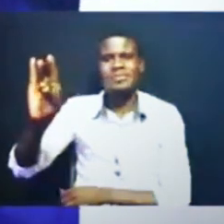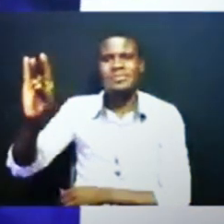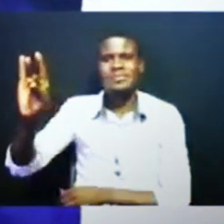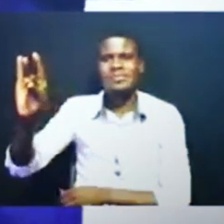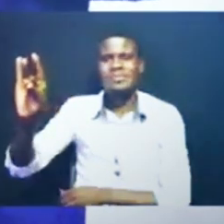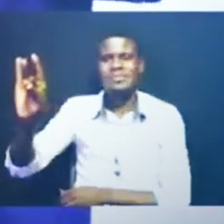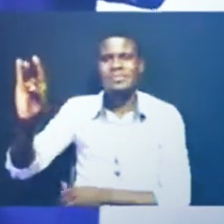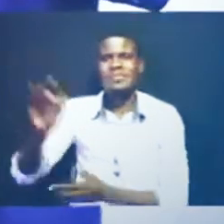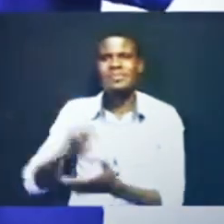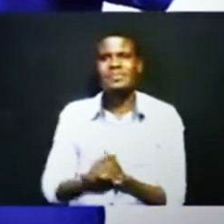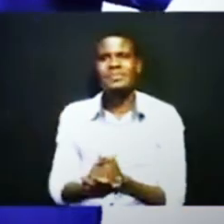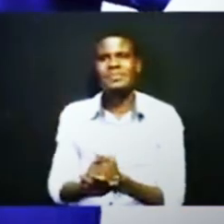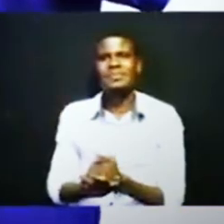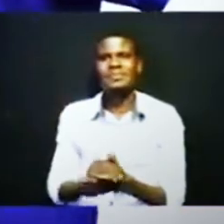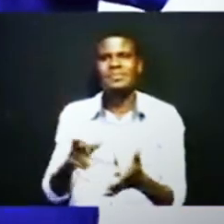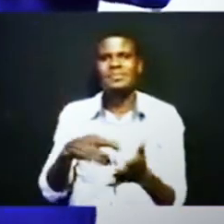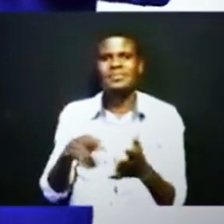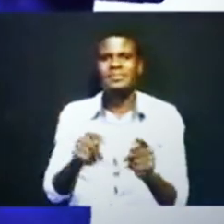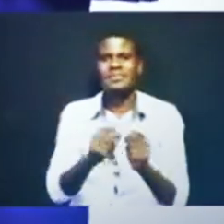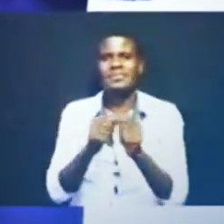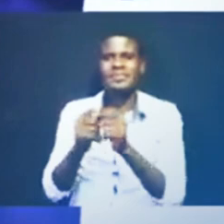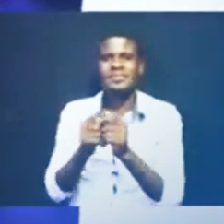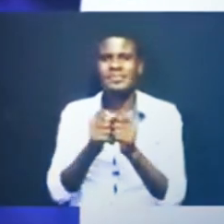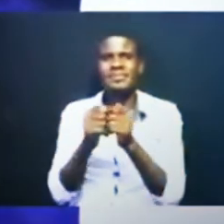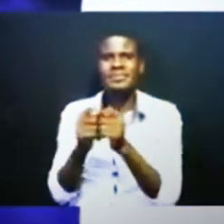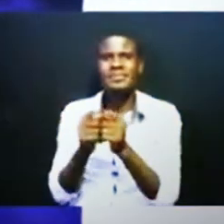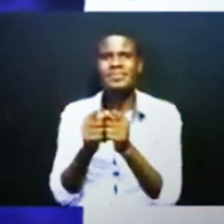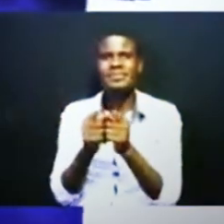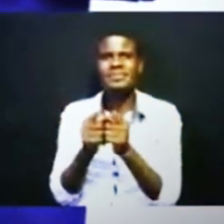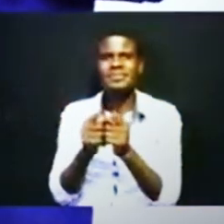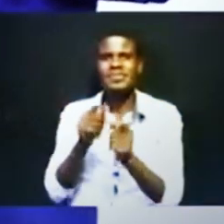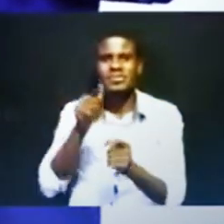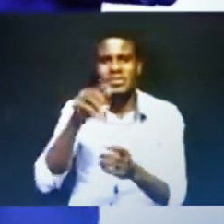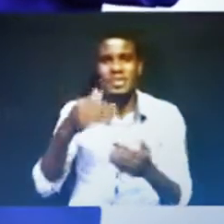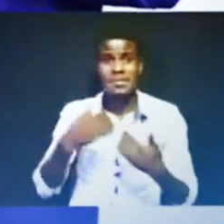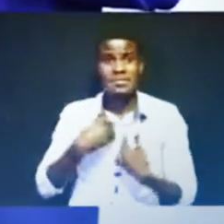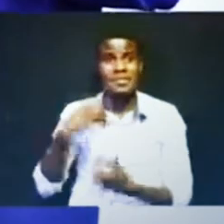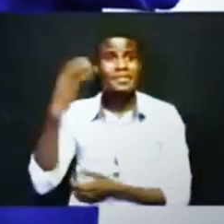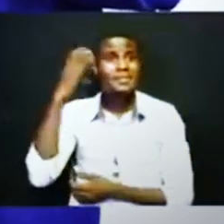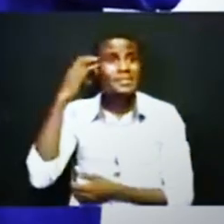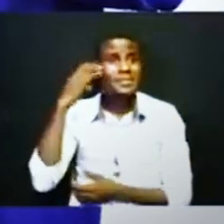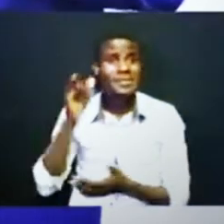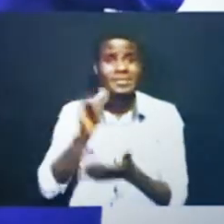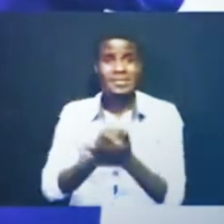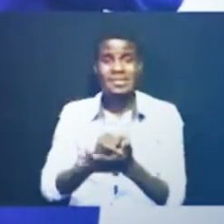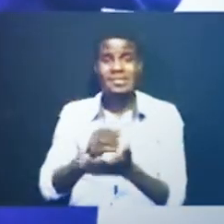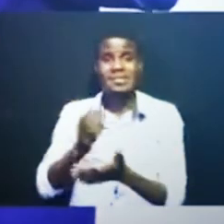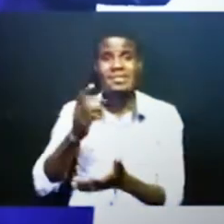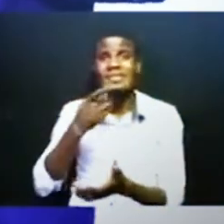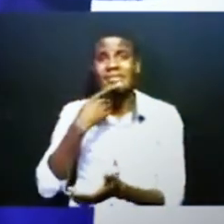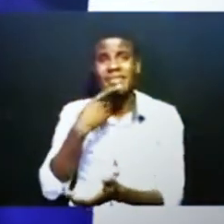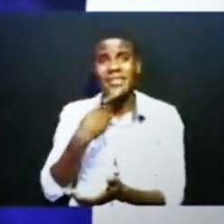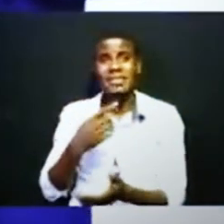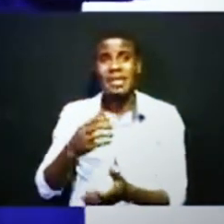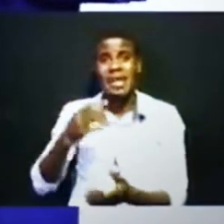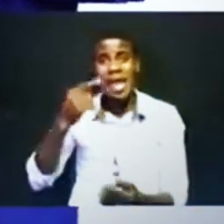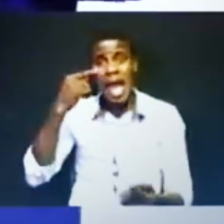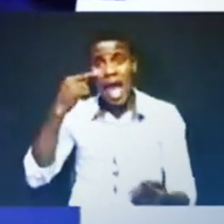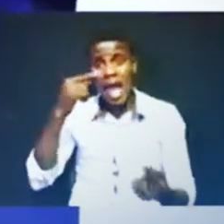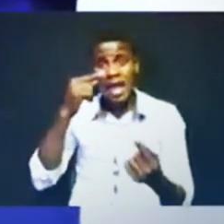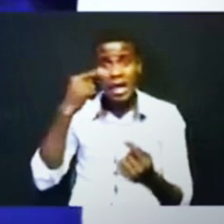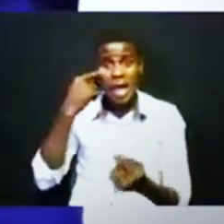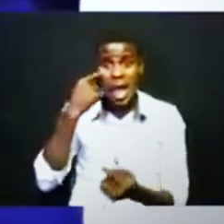Can we read this verse together? Ready, go. You have heard that it was said, eye for